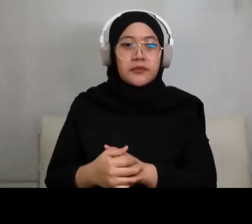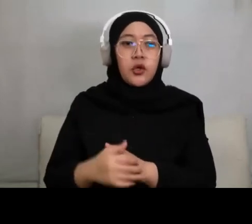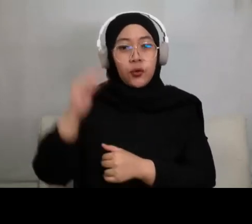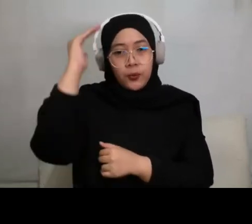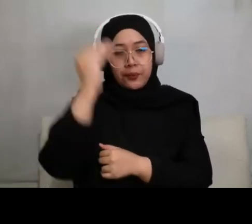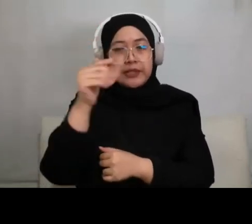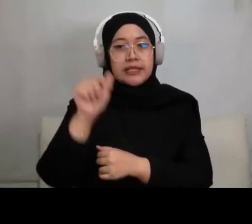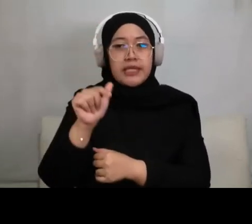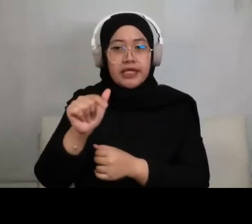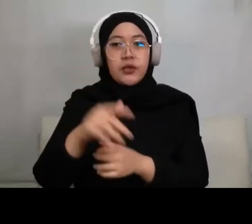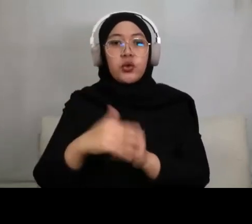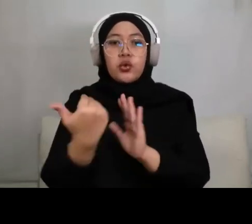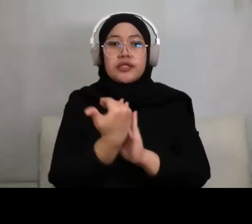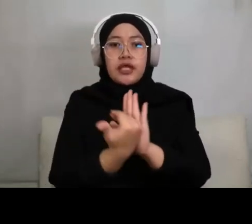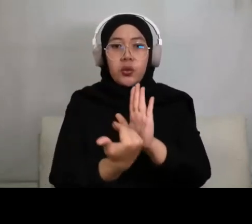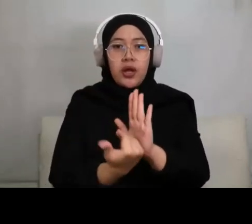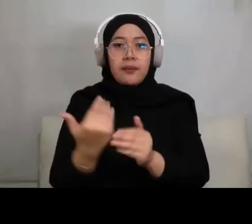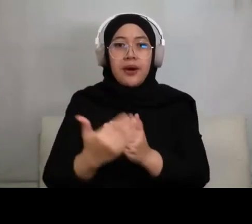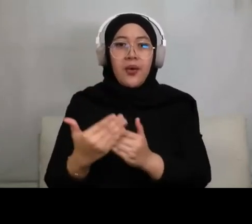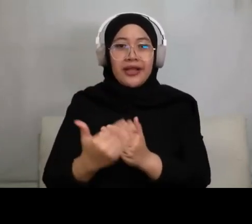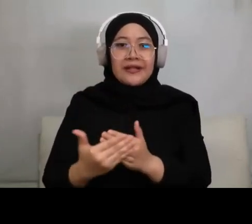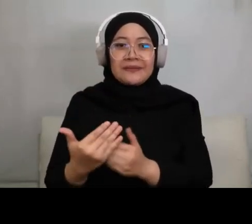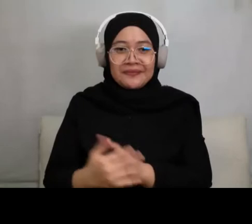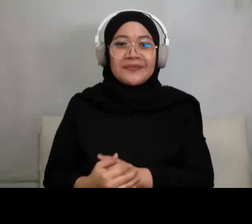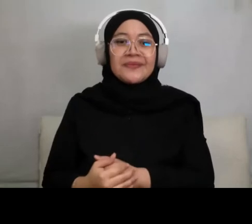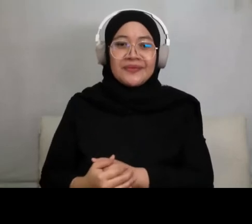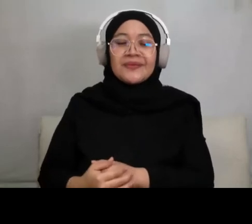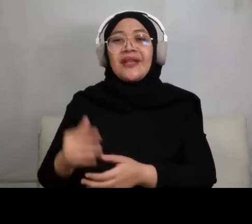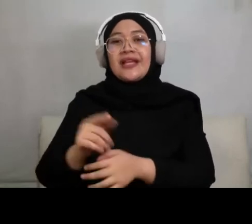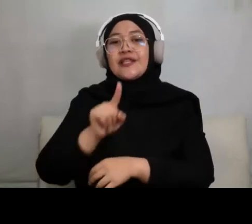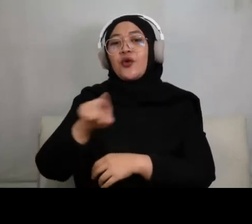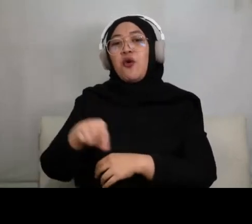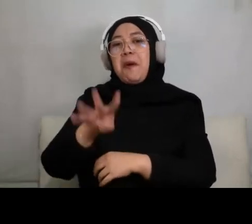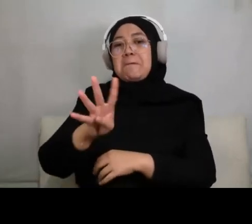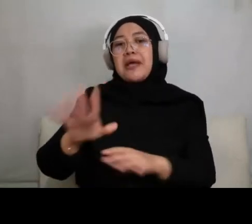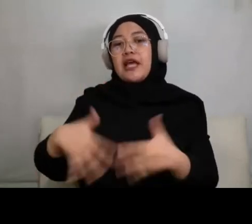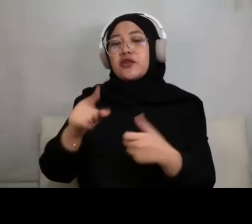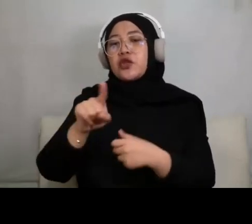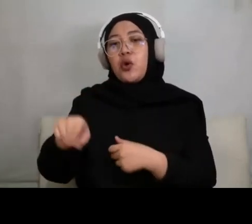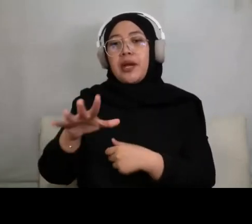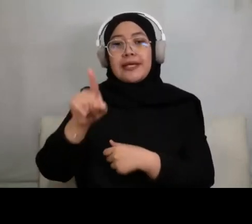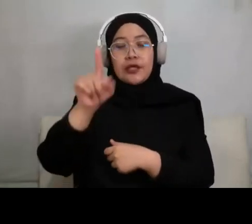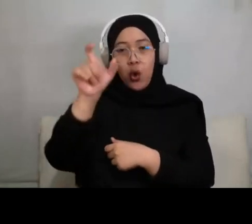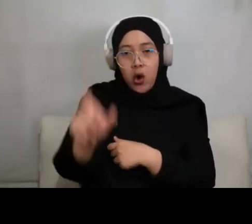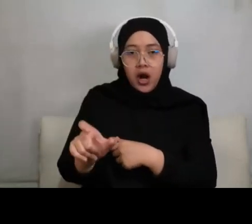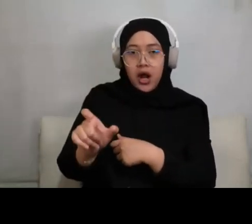thing, it is comes around 0.4 to 0.5 person per bus for a critical size.